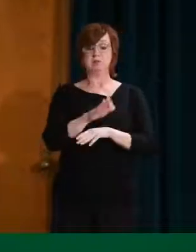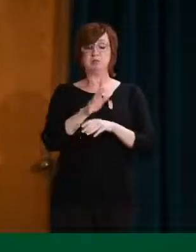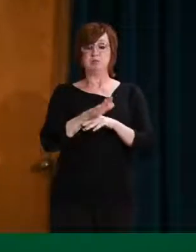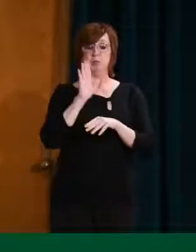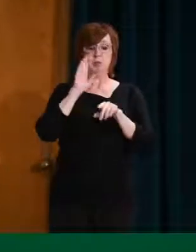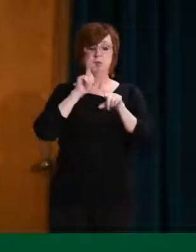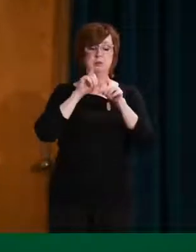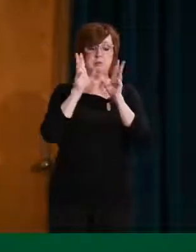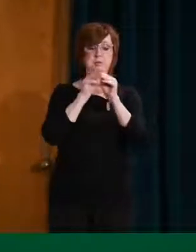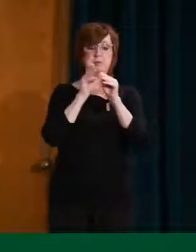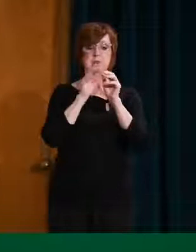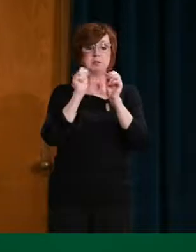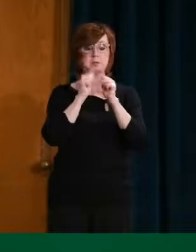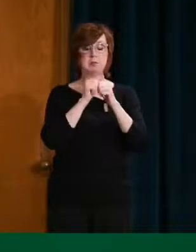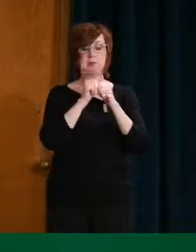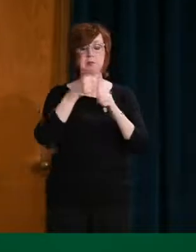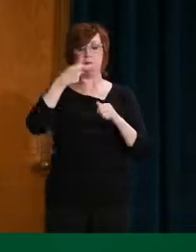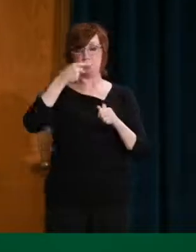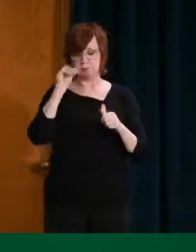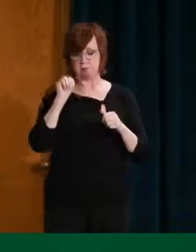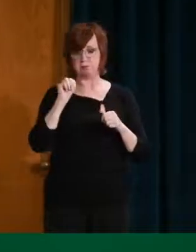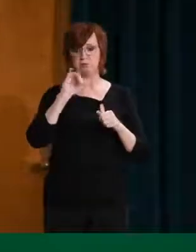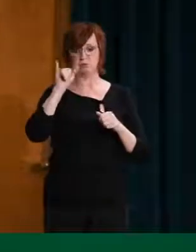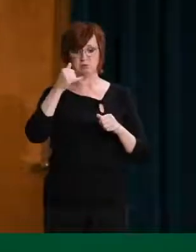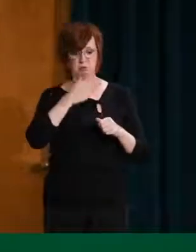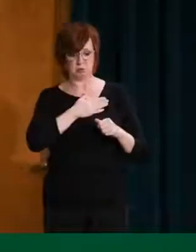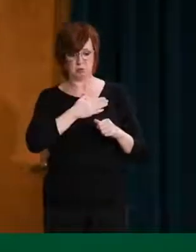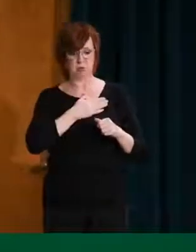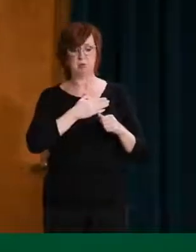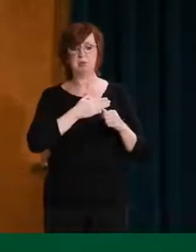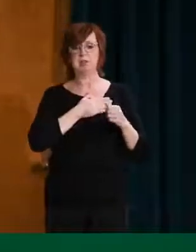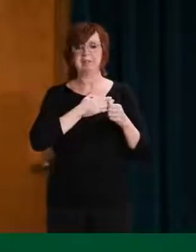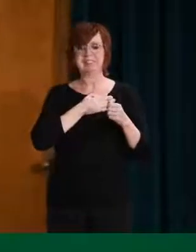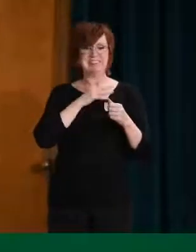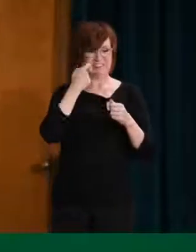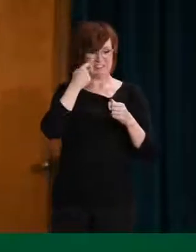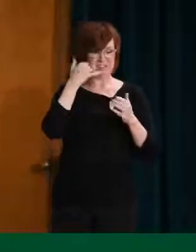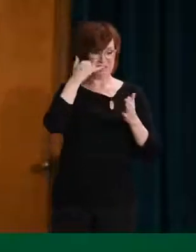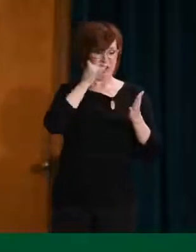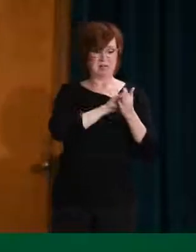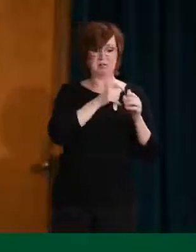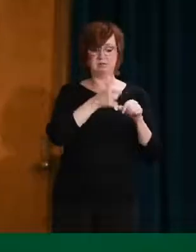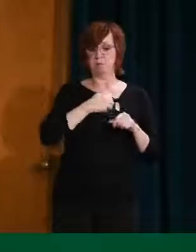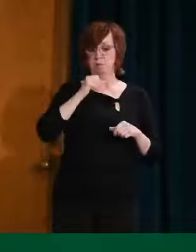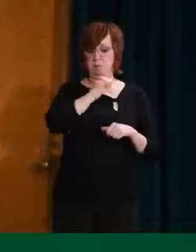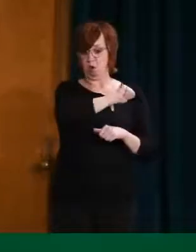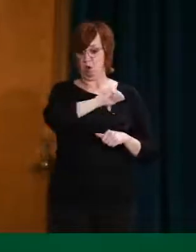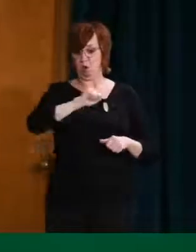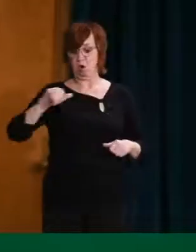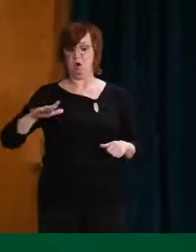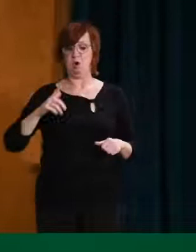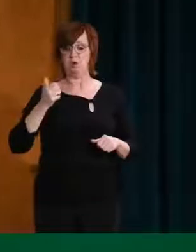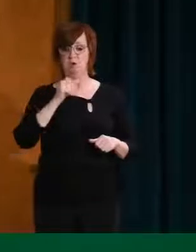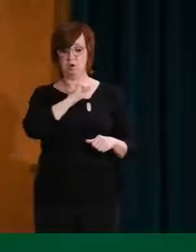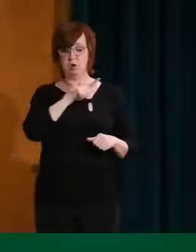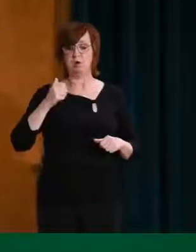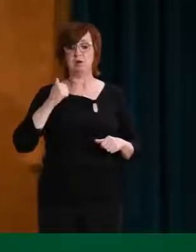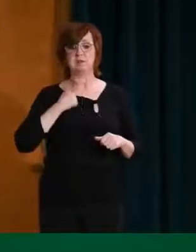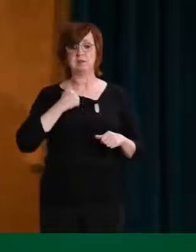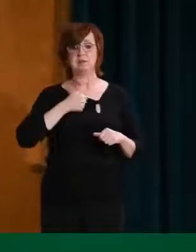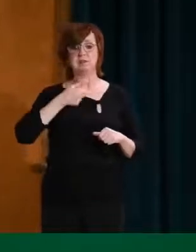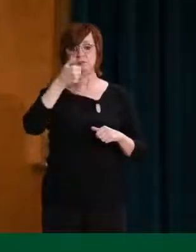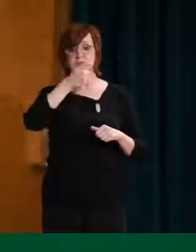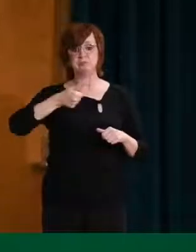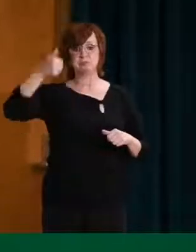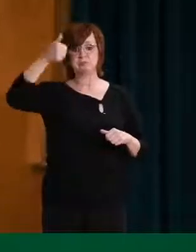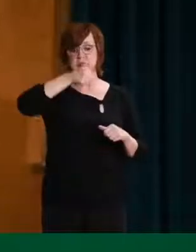10 minutes ago, I finished chairing a call of Canada's premiers. Canada's premiers remain committed to working together as